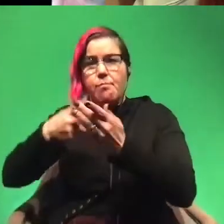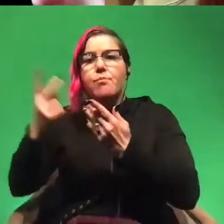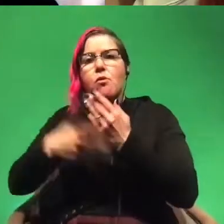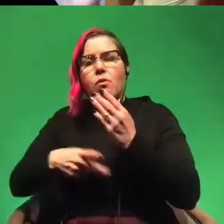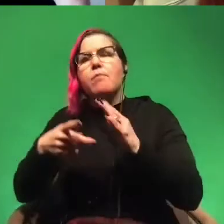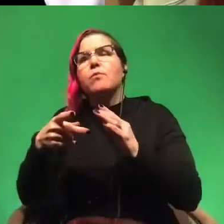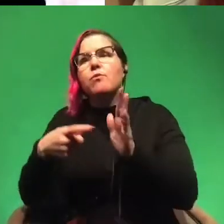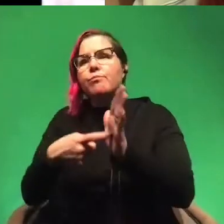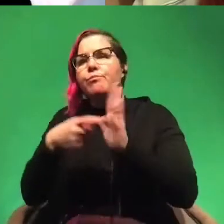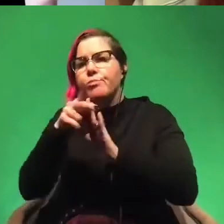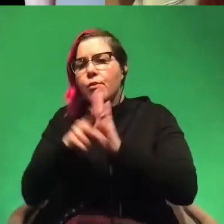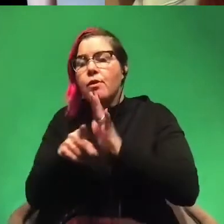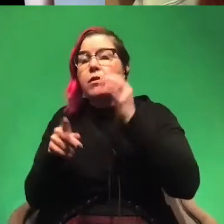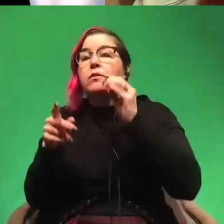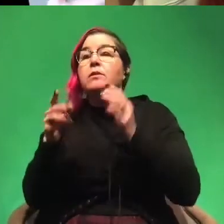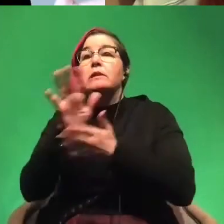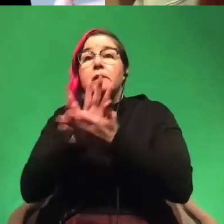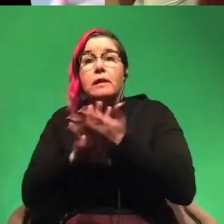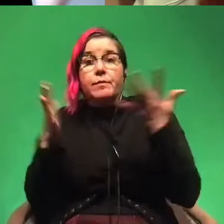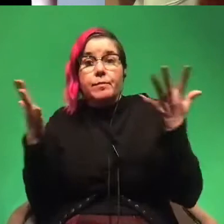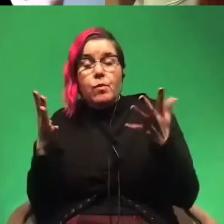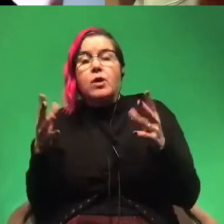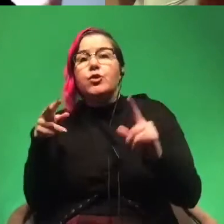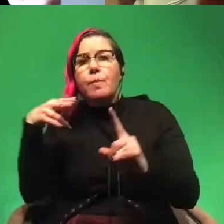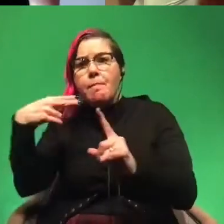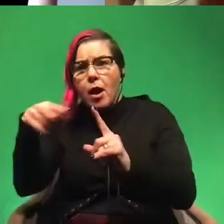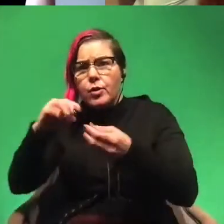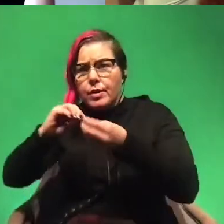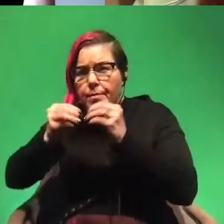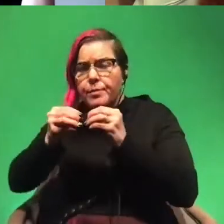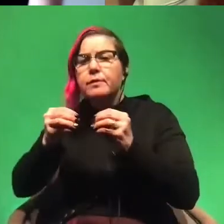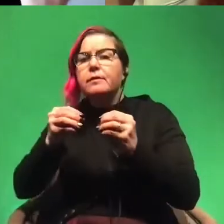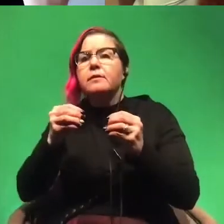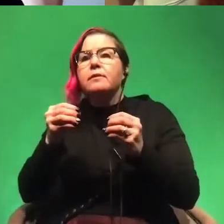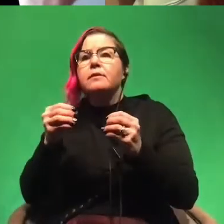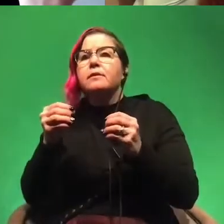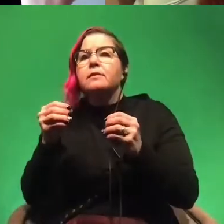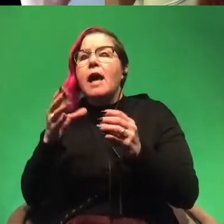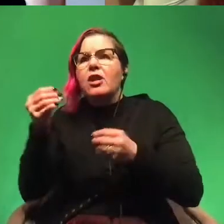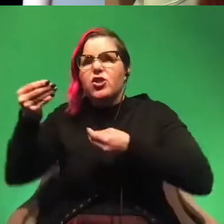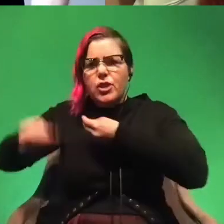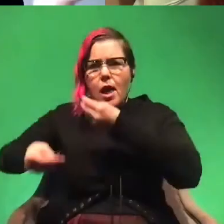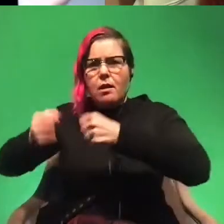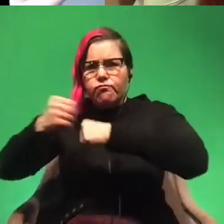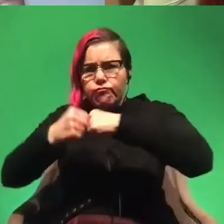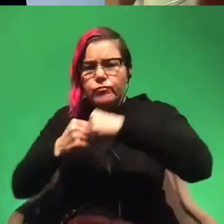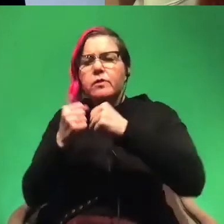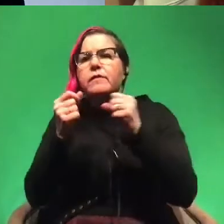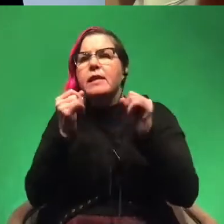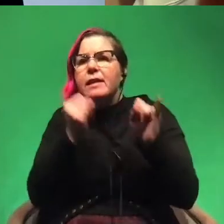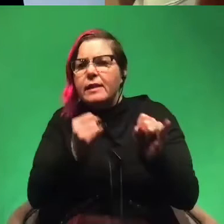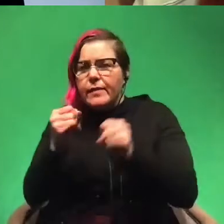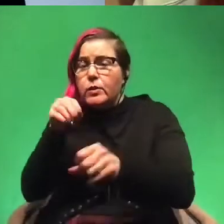protocol that is designed to monitor the numbers and the genetic structure of individuals